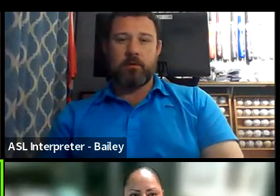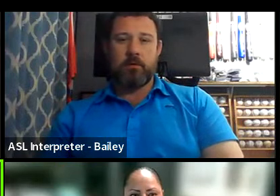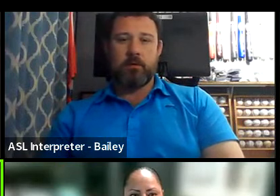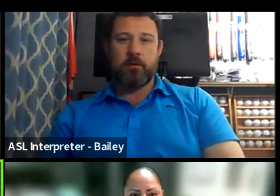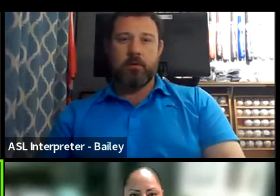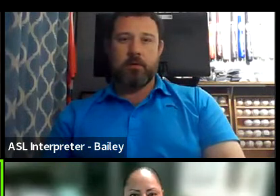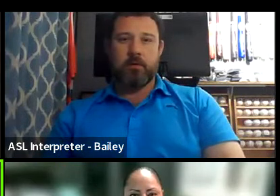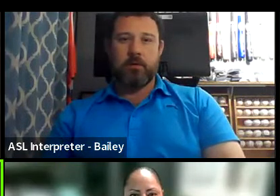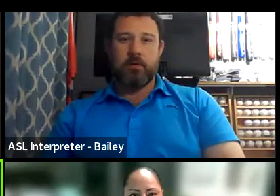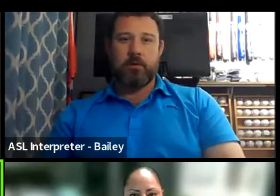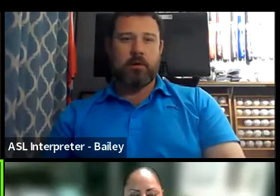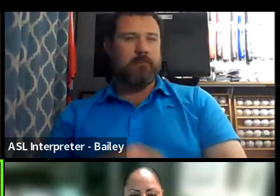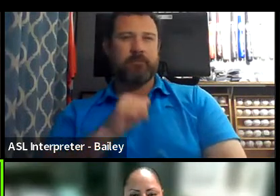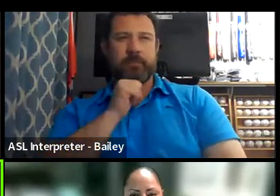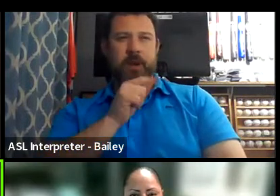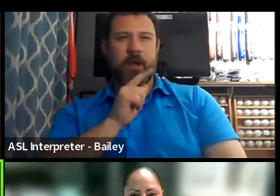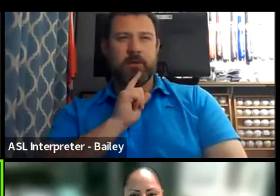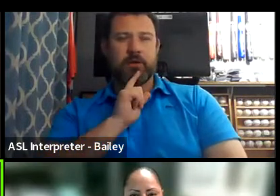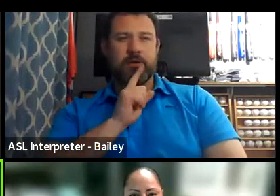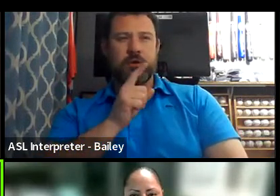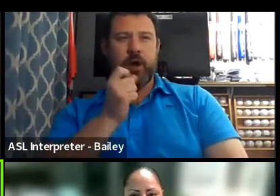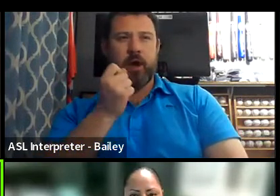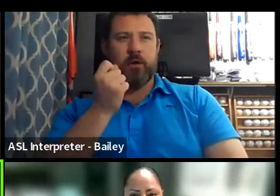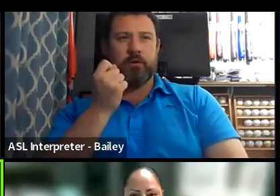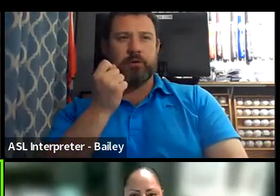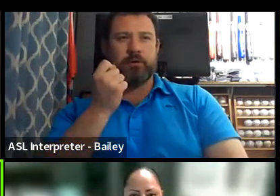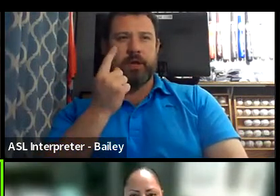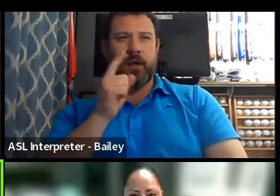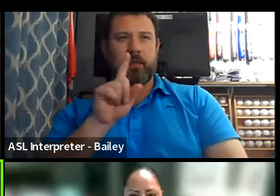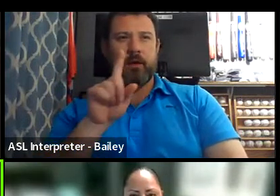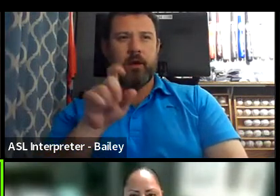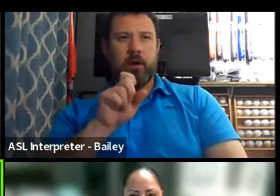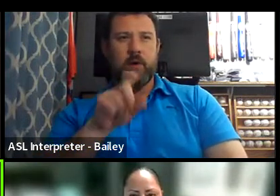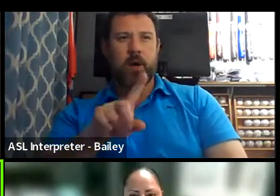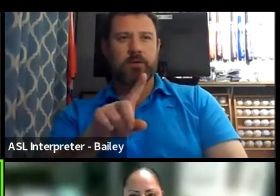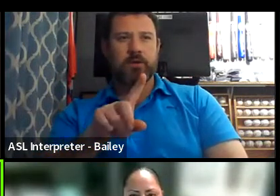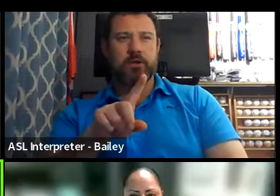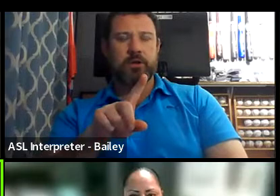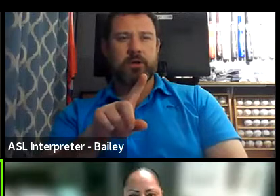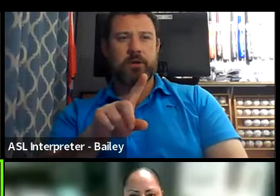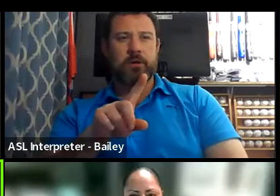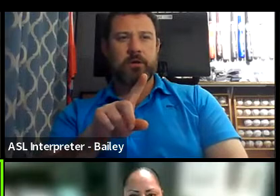I'm sorry, I'm not sure I understand the question.